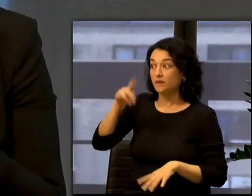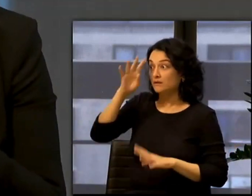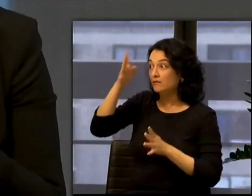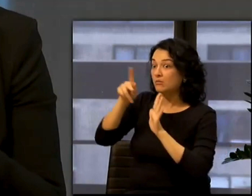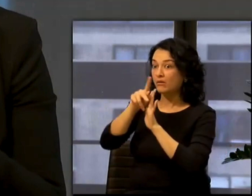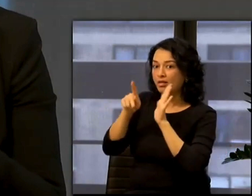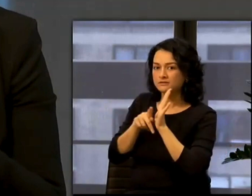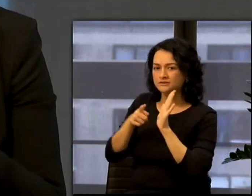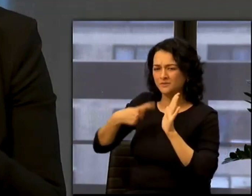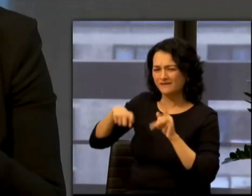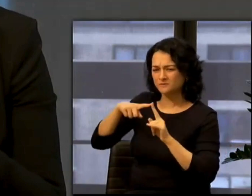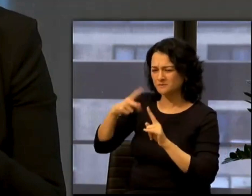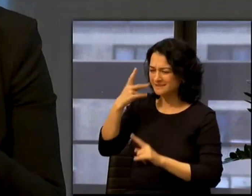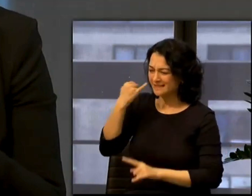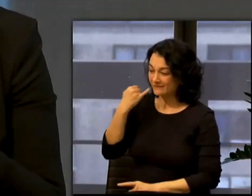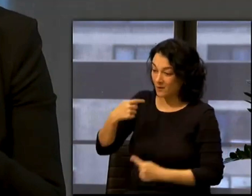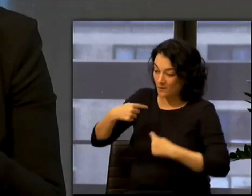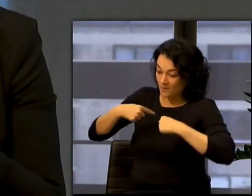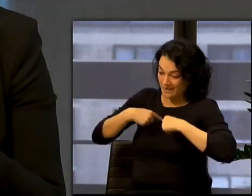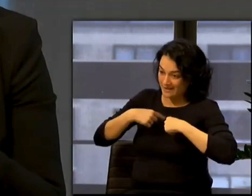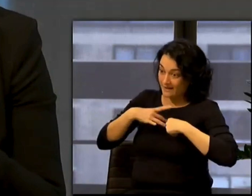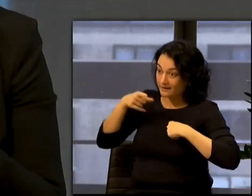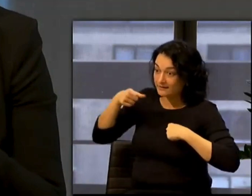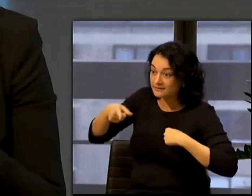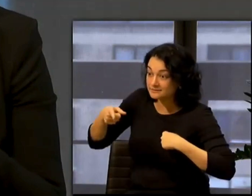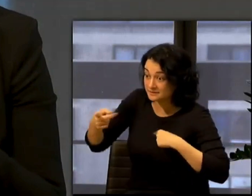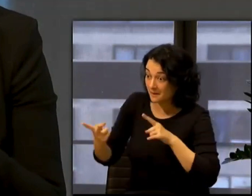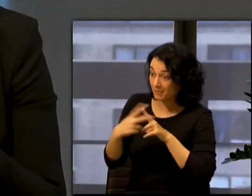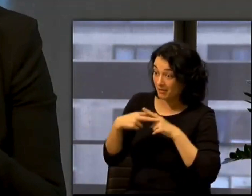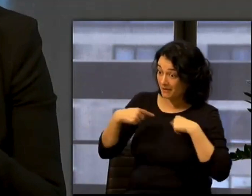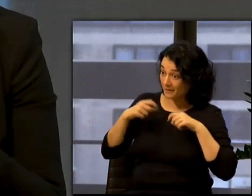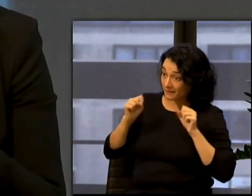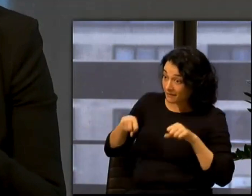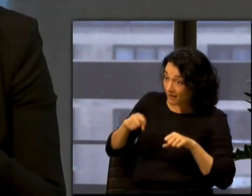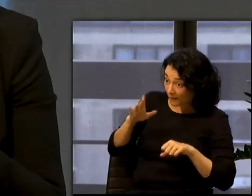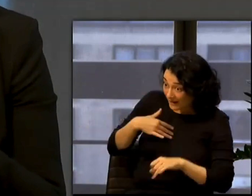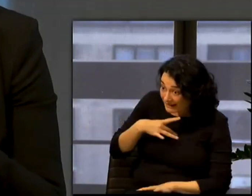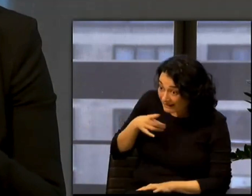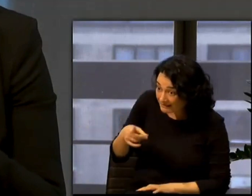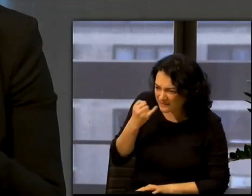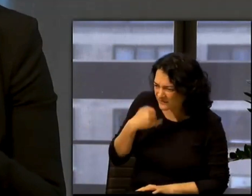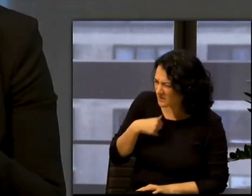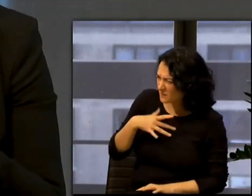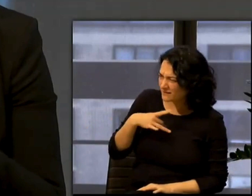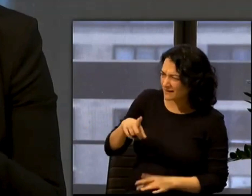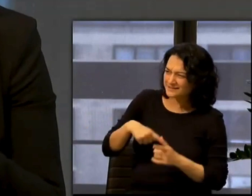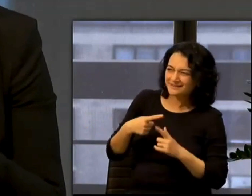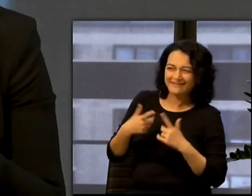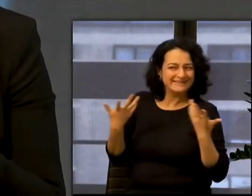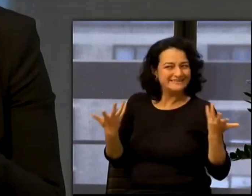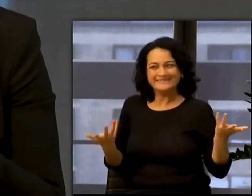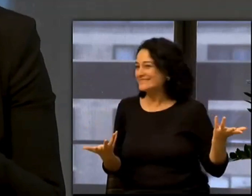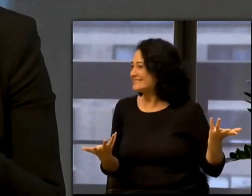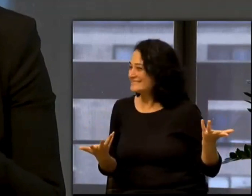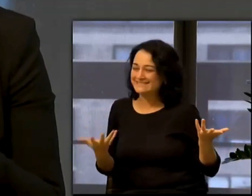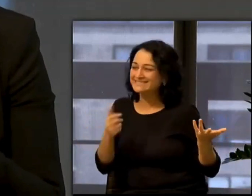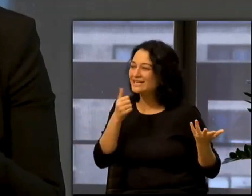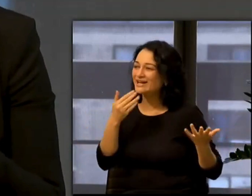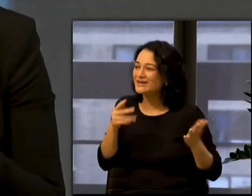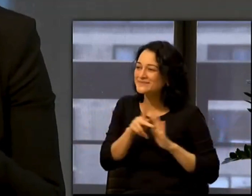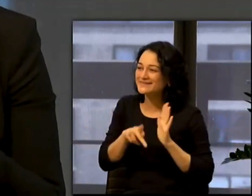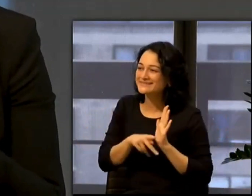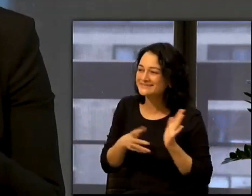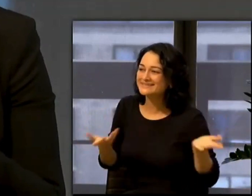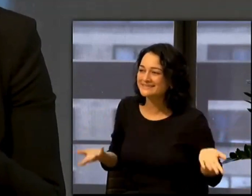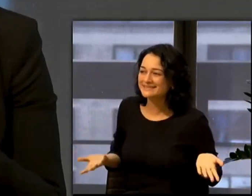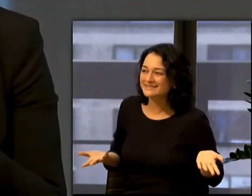Like if it's not a solution that would afford you the dignity that you deserve, then it's not good enough for anybody else. And so don't